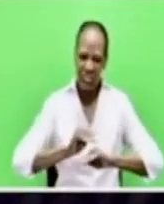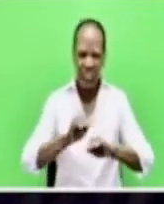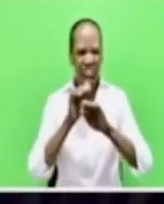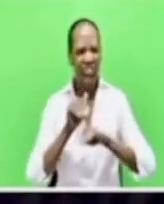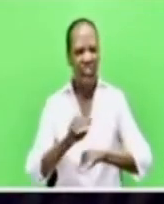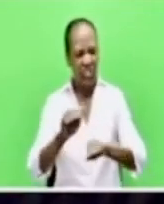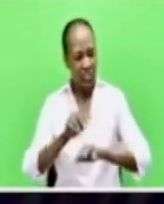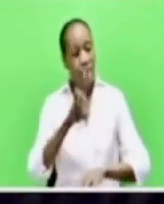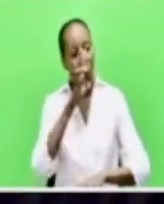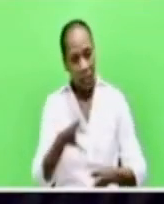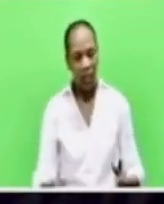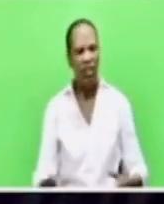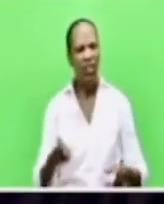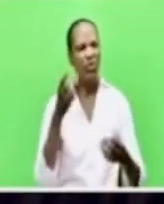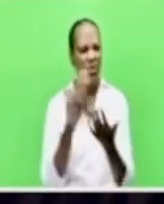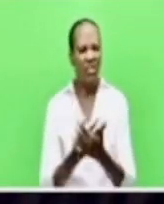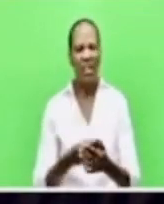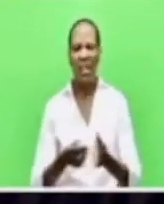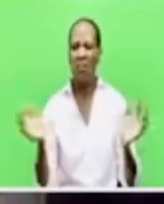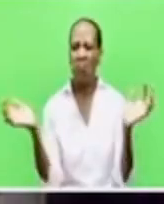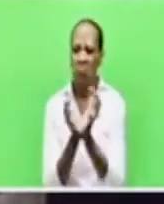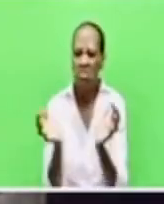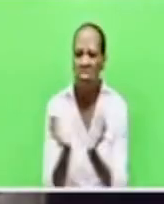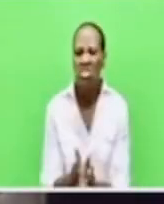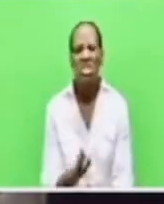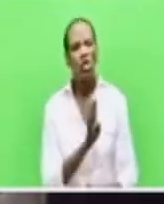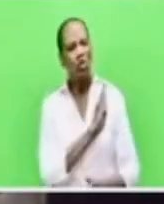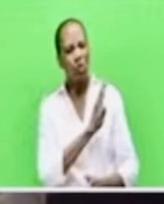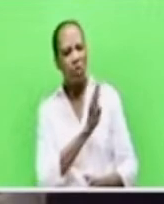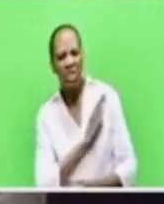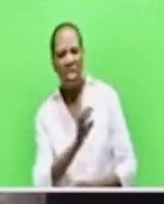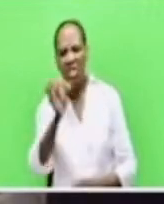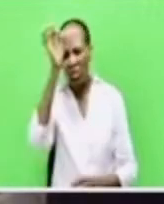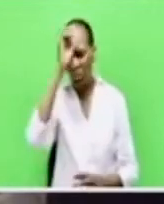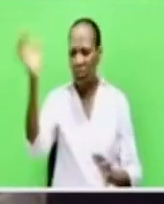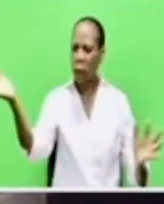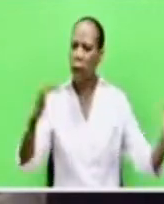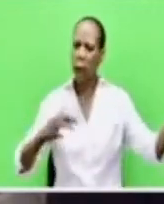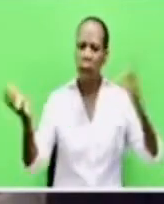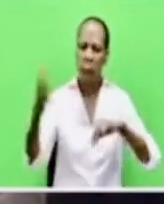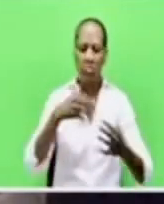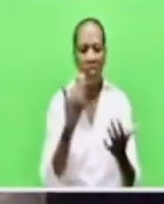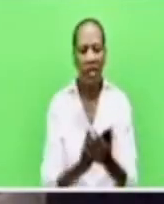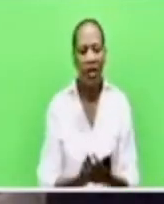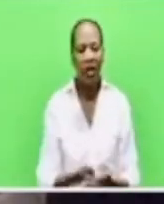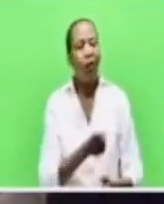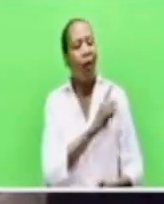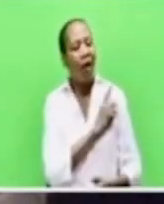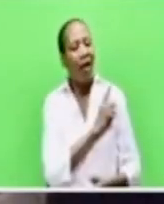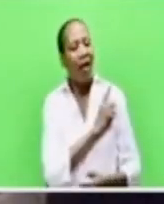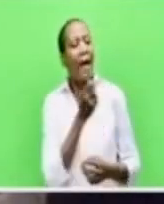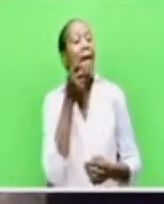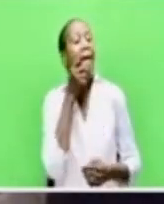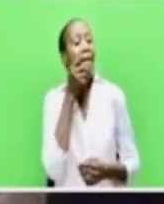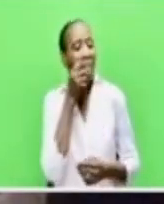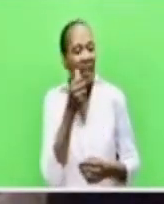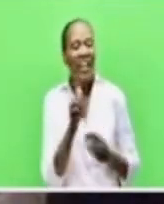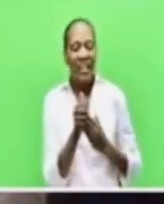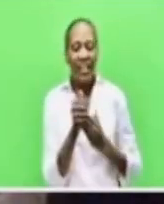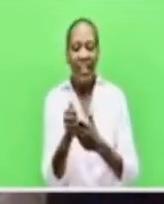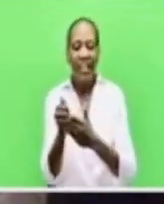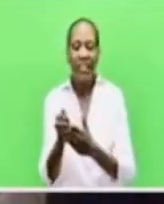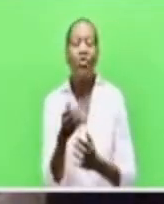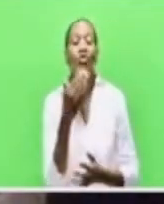conference every day, you will bring soldiers and police, because the man in charge said shut down